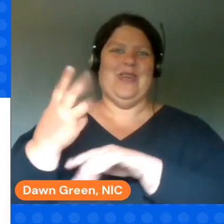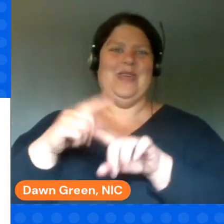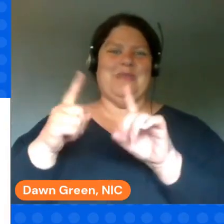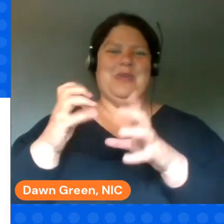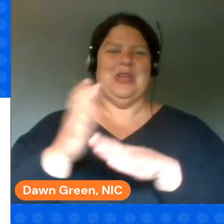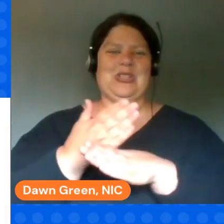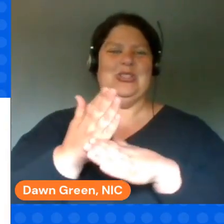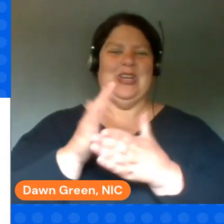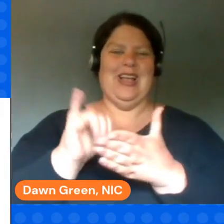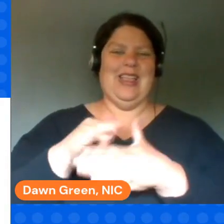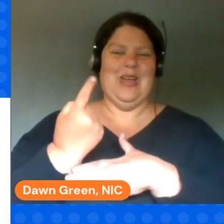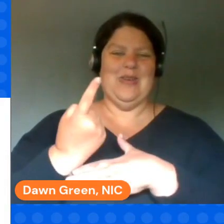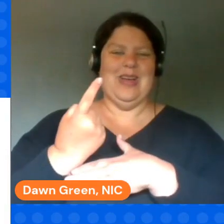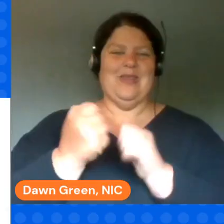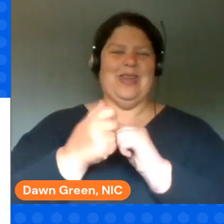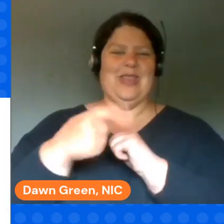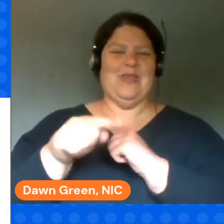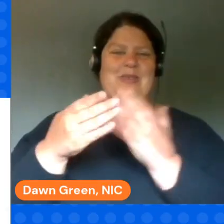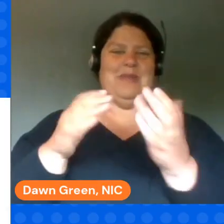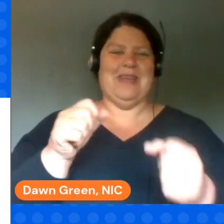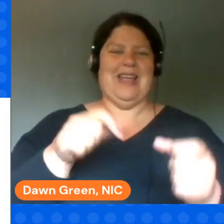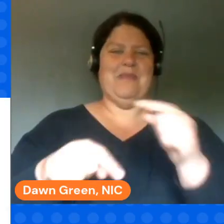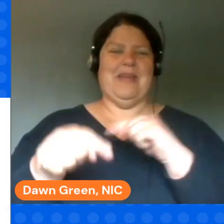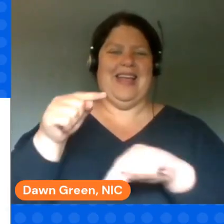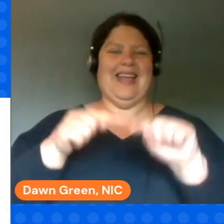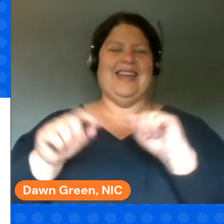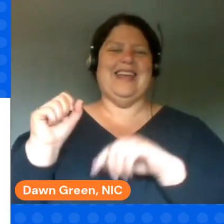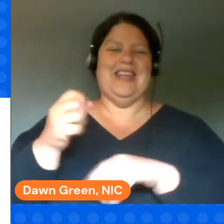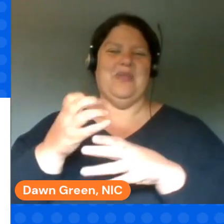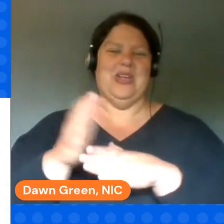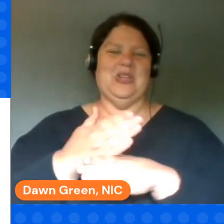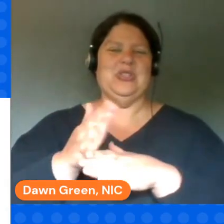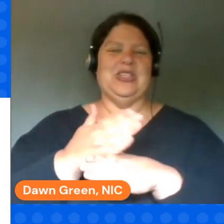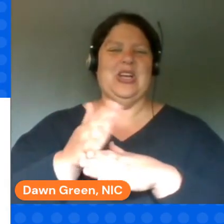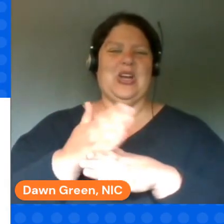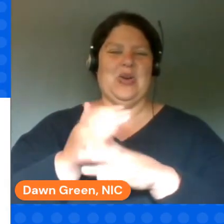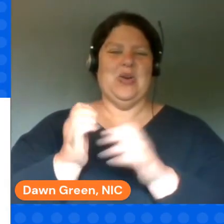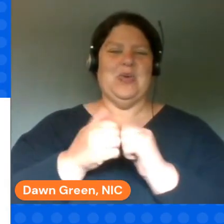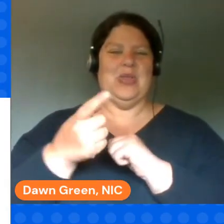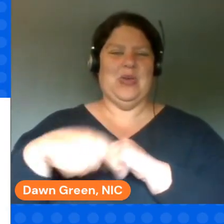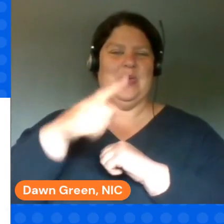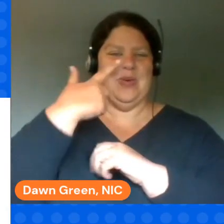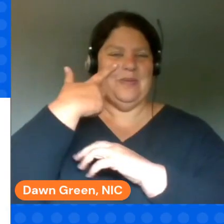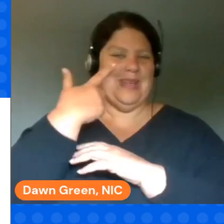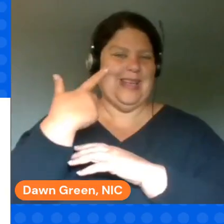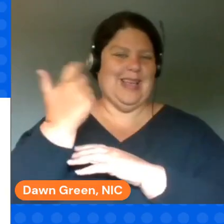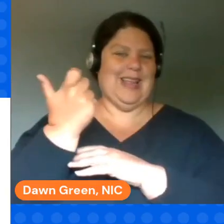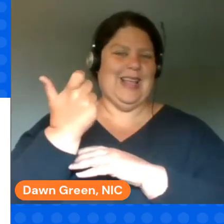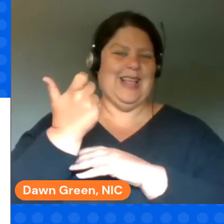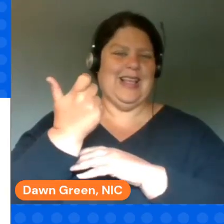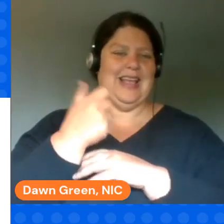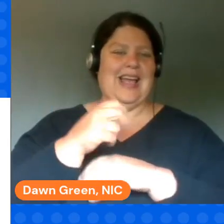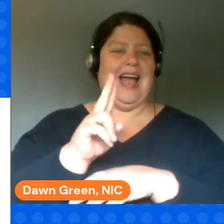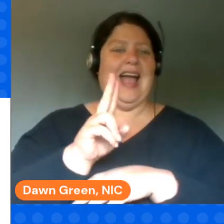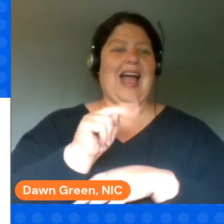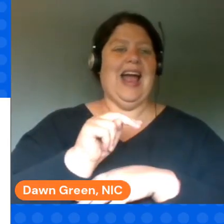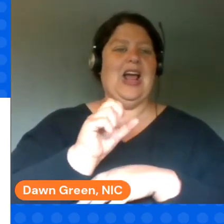this one with y'all today. Maybe we can go back. Yeah, I wanted to share this one with y'all today because Unstructured Studio